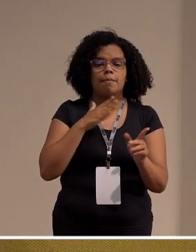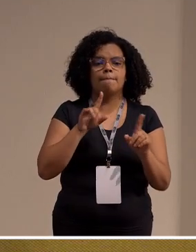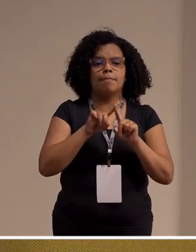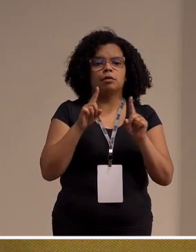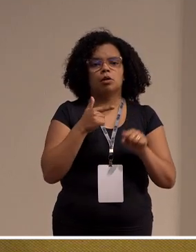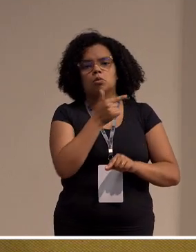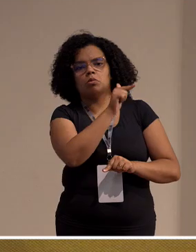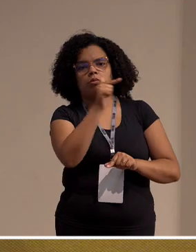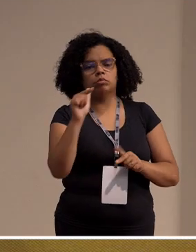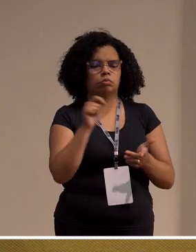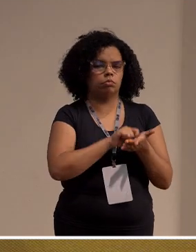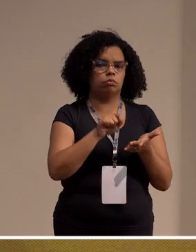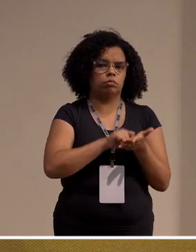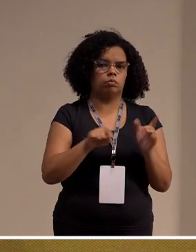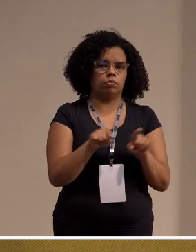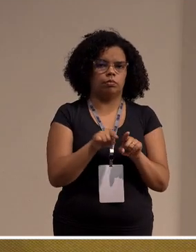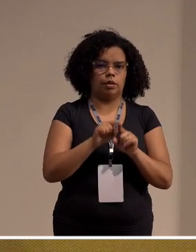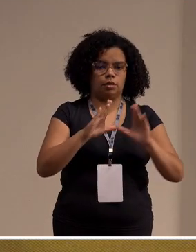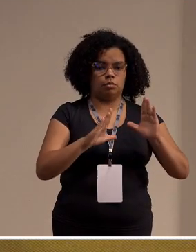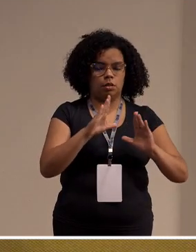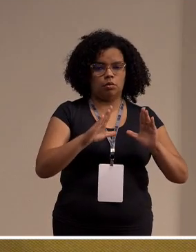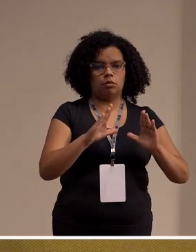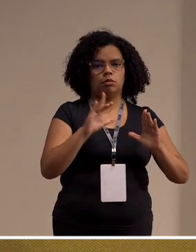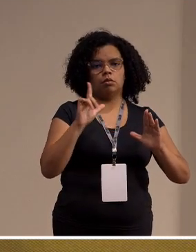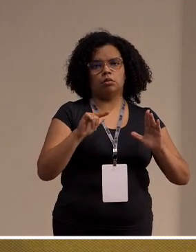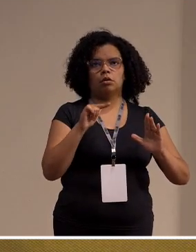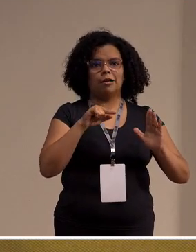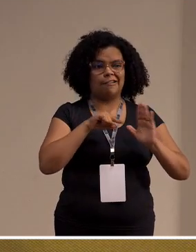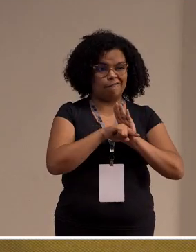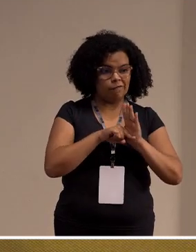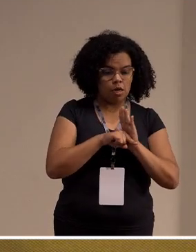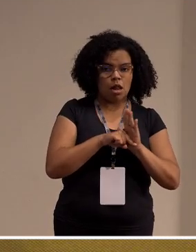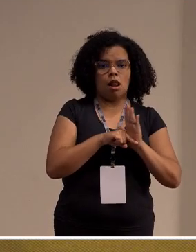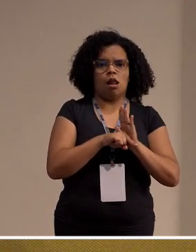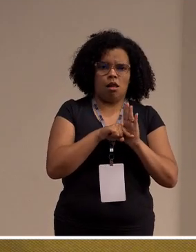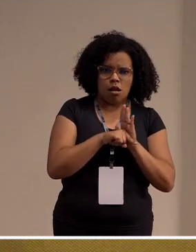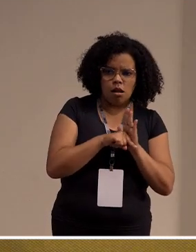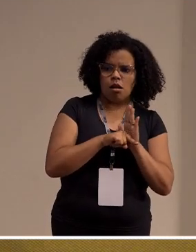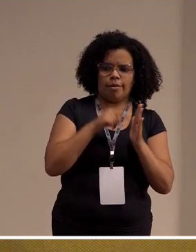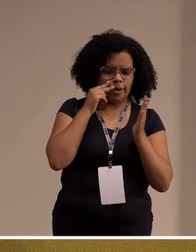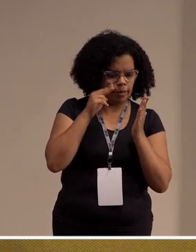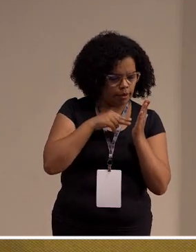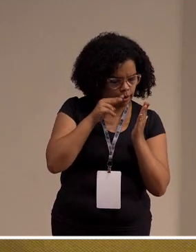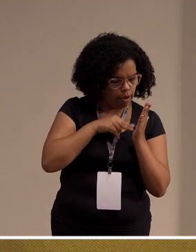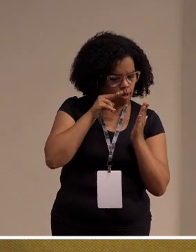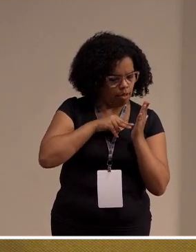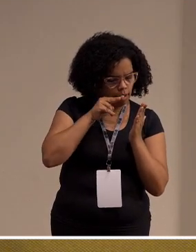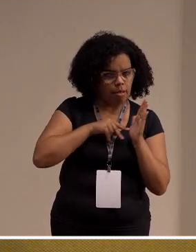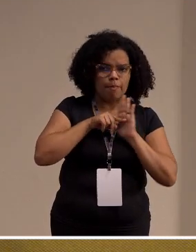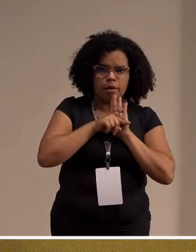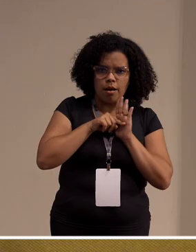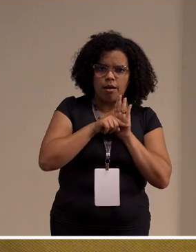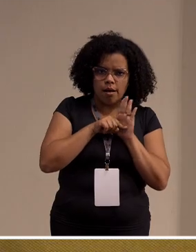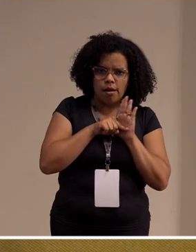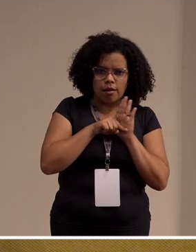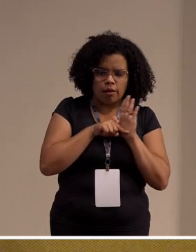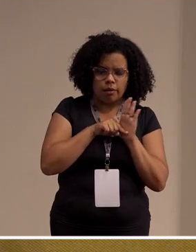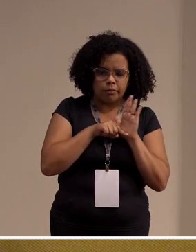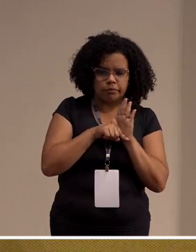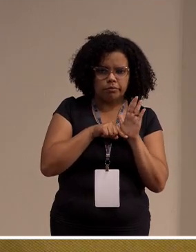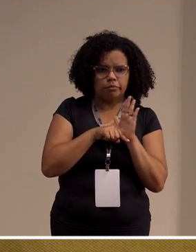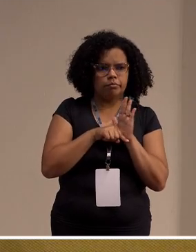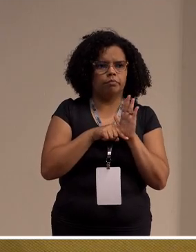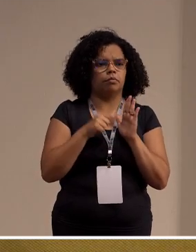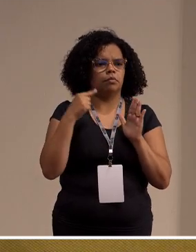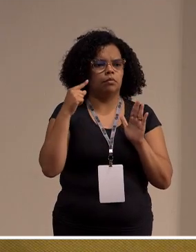period. So I spent a lot of time with those. I spent a lot of time just researching in general from historians, scholars,